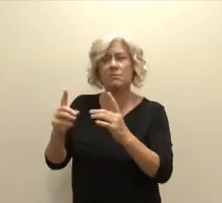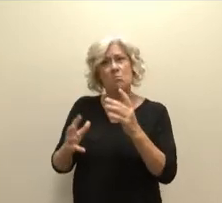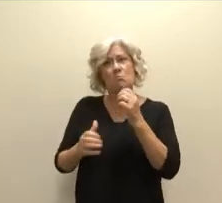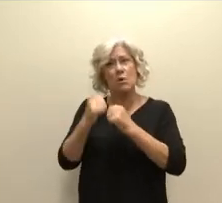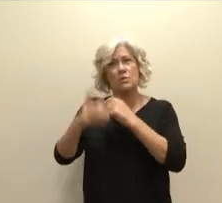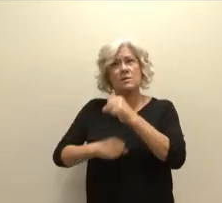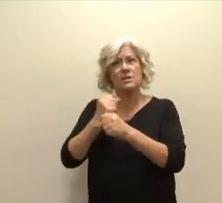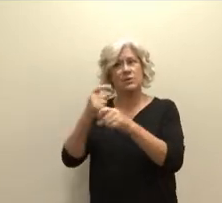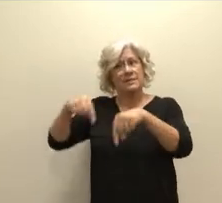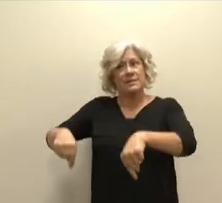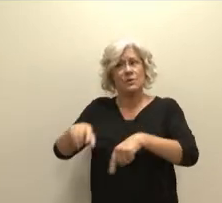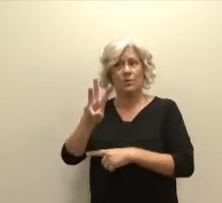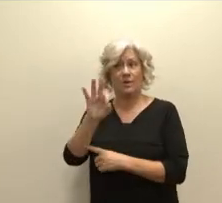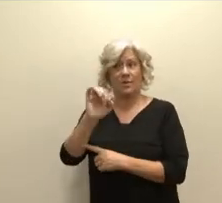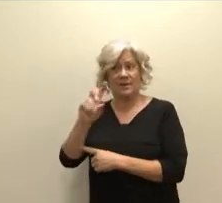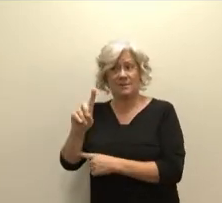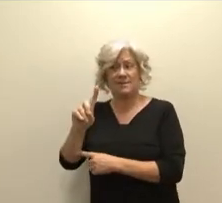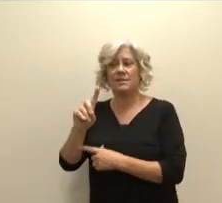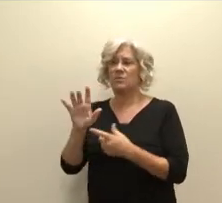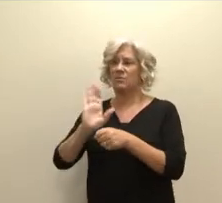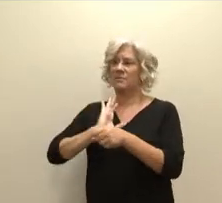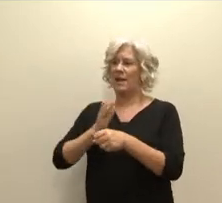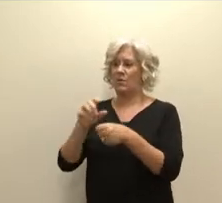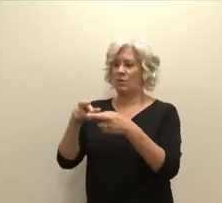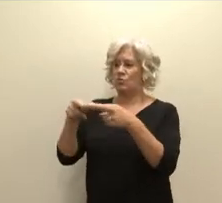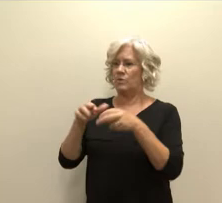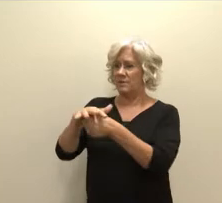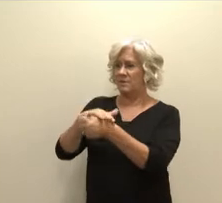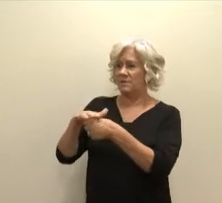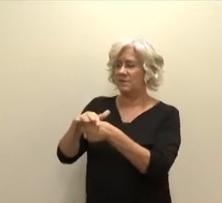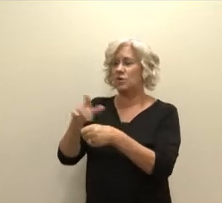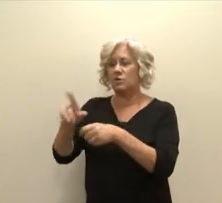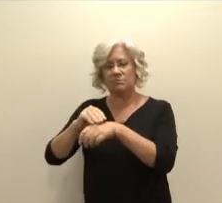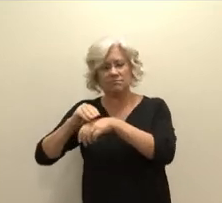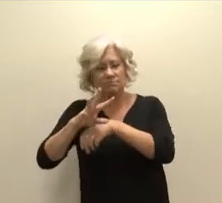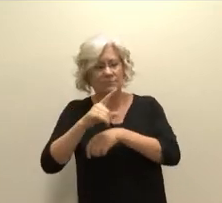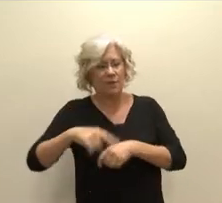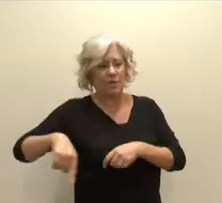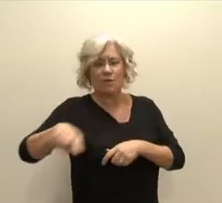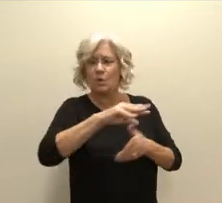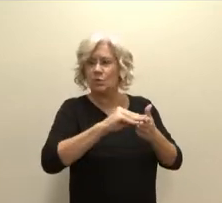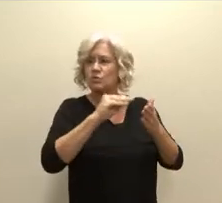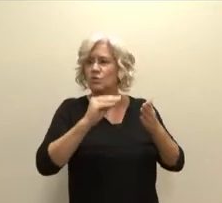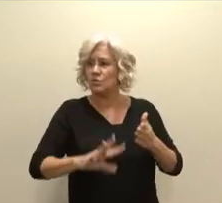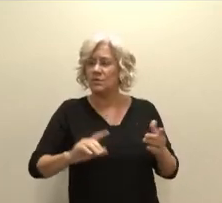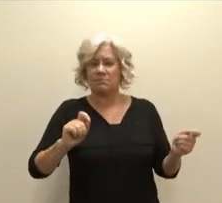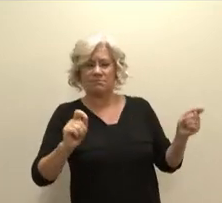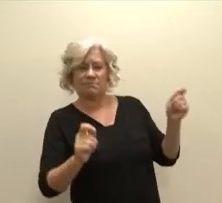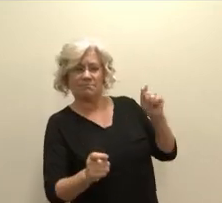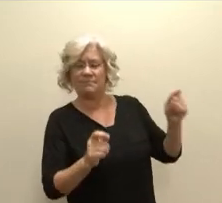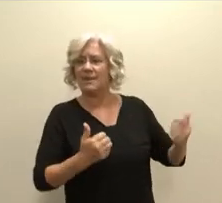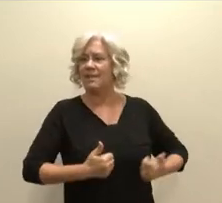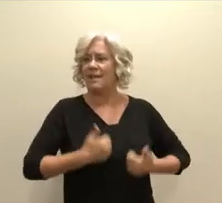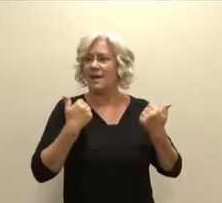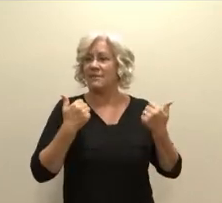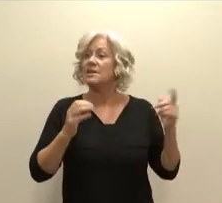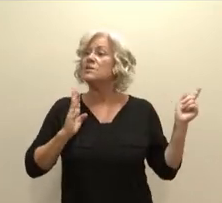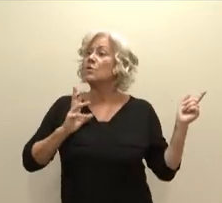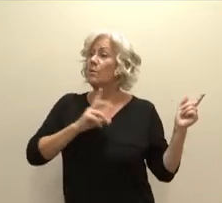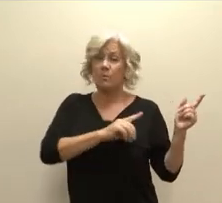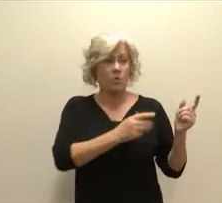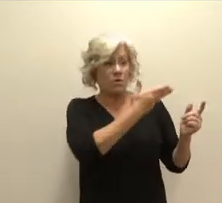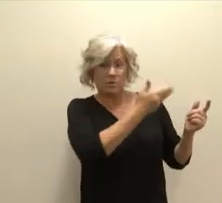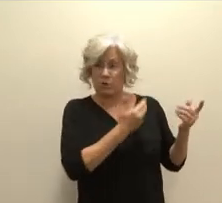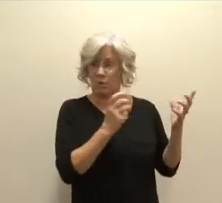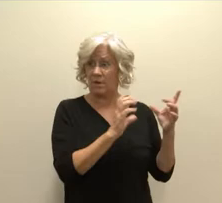in Waco ISD, here in our region, making a difference in the lives of students. So I think some of the board members may wish to say something,